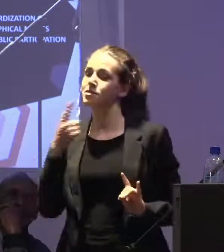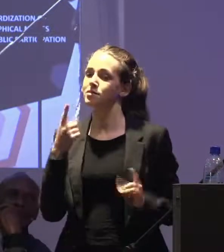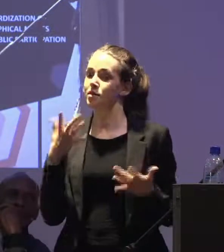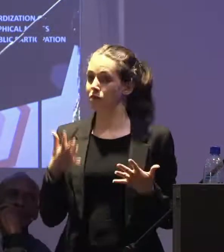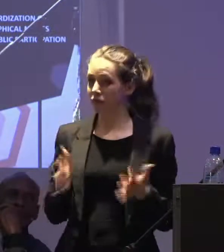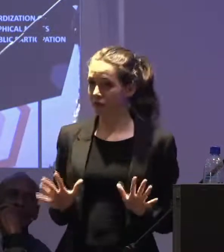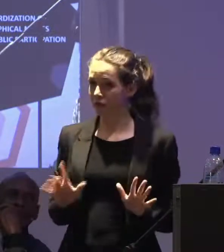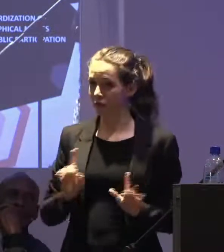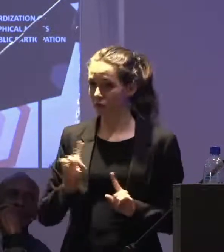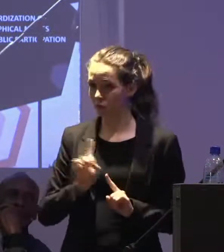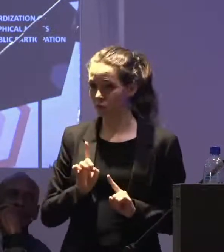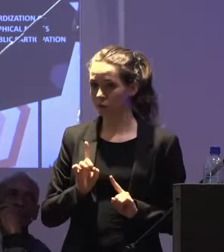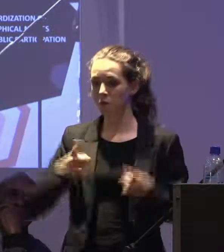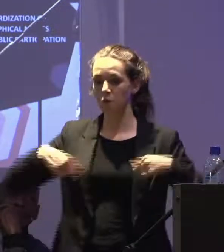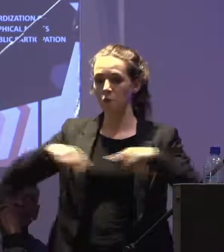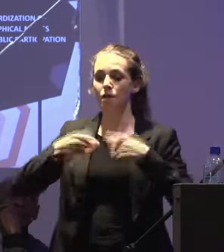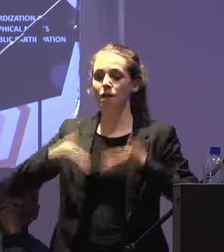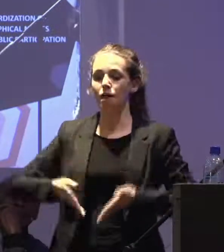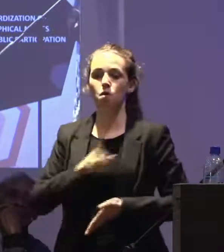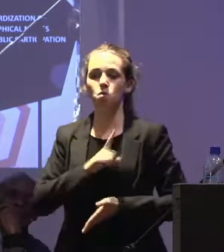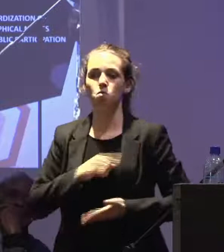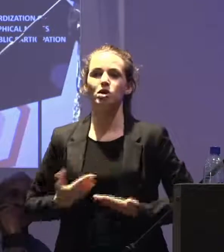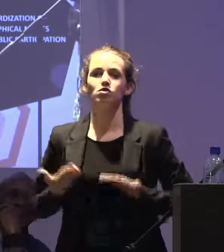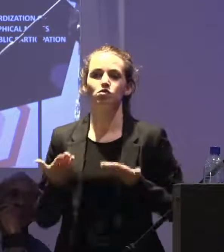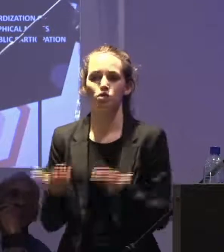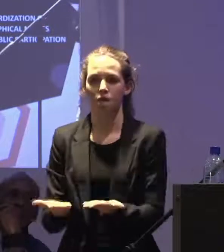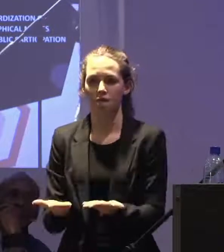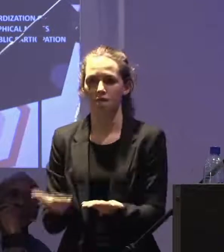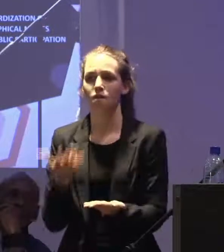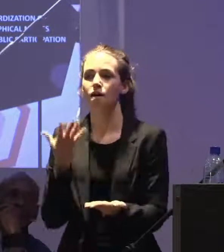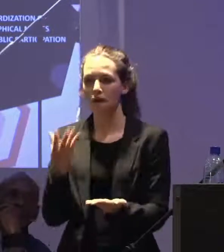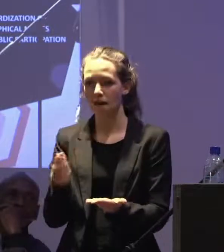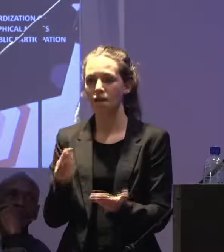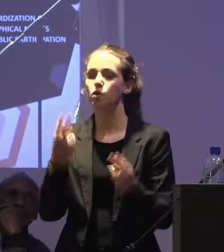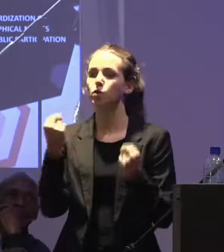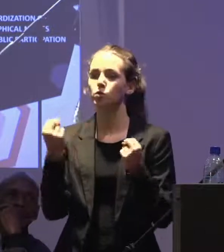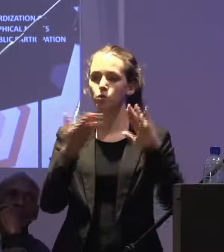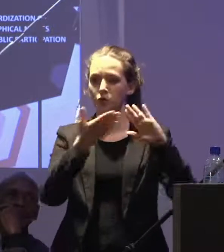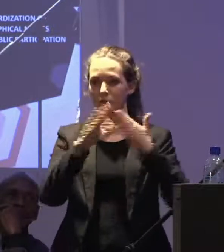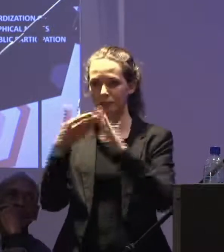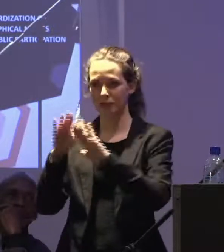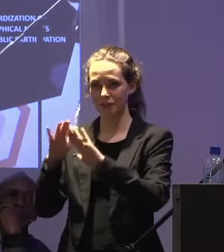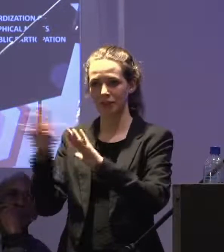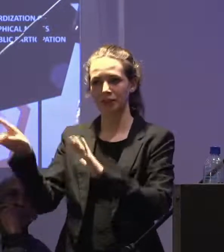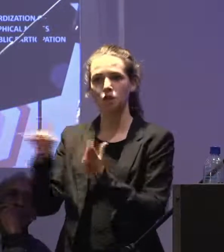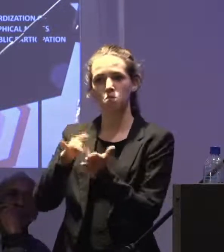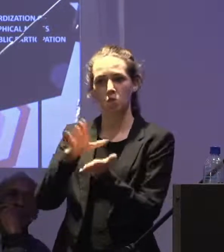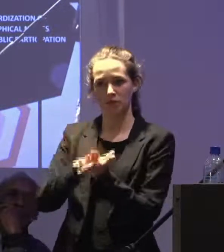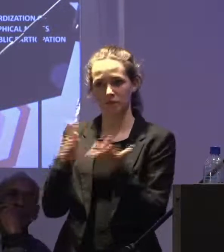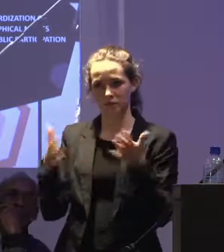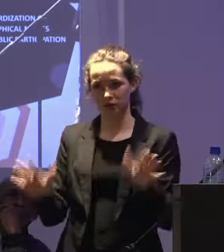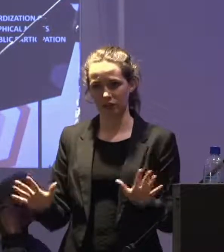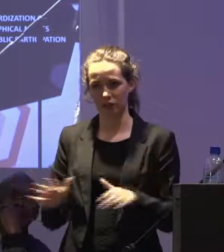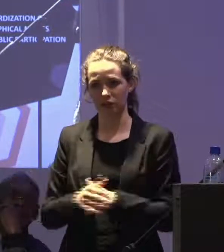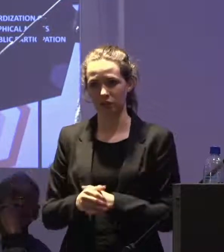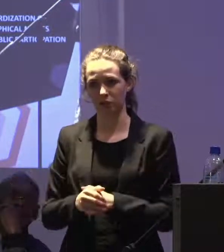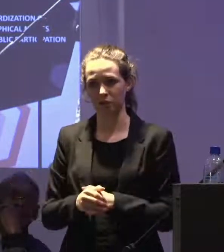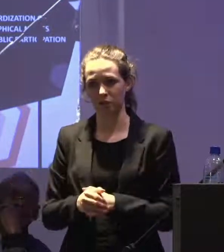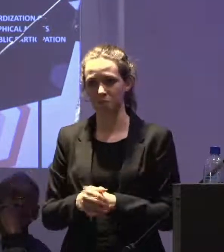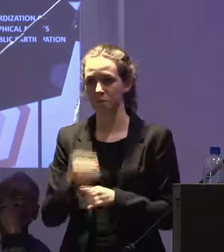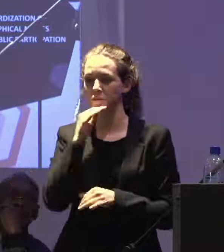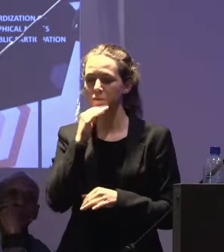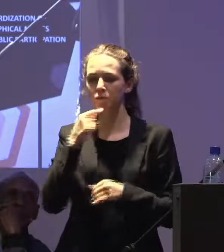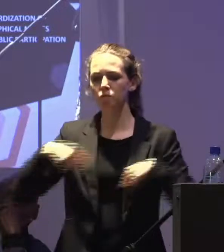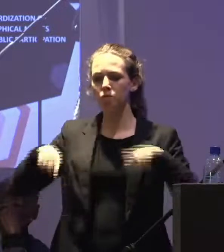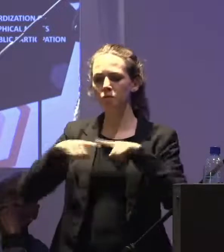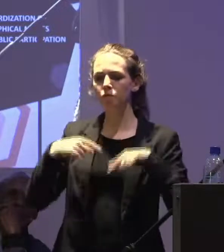are here to serve. There's a new committee that is also appointed. Let us find